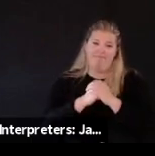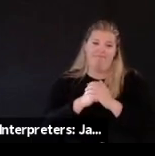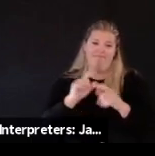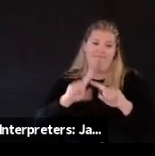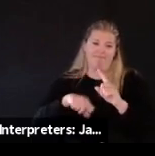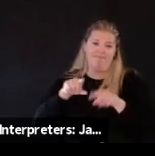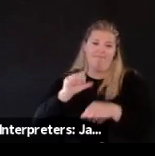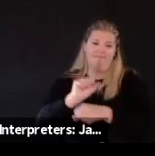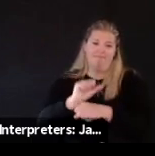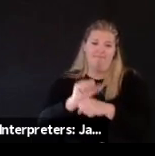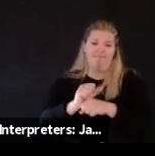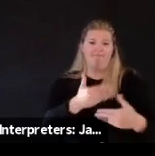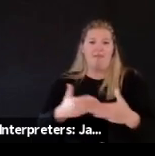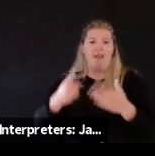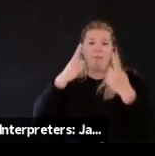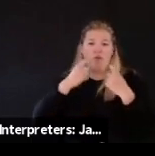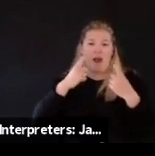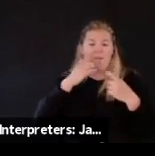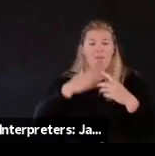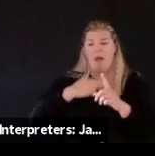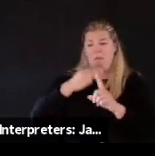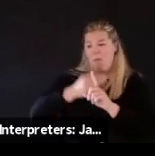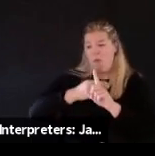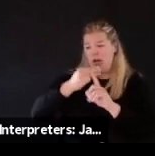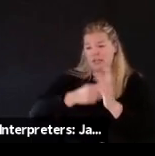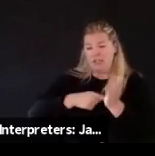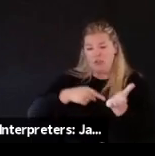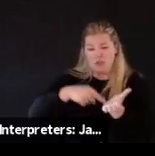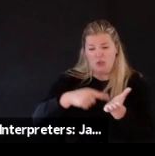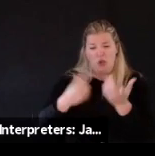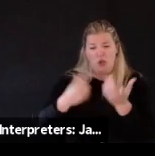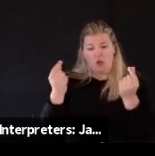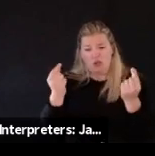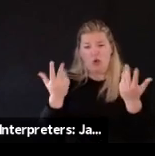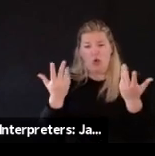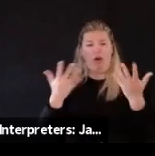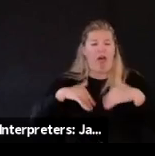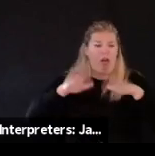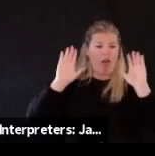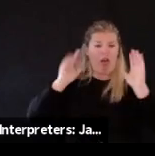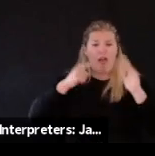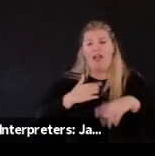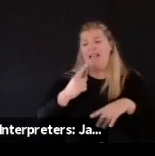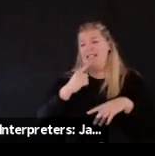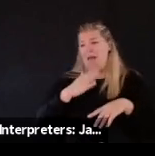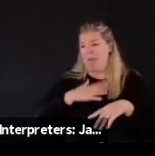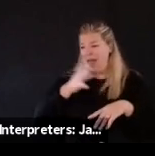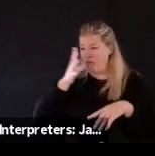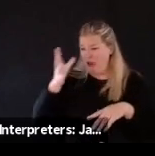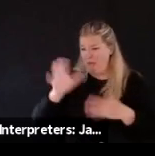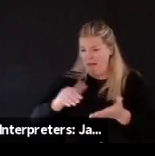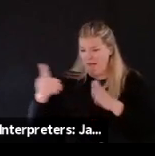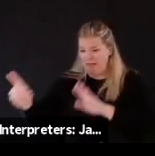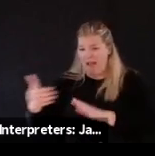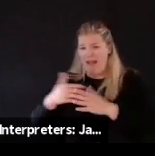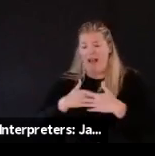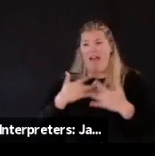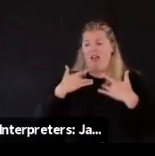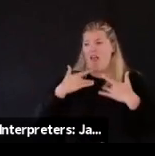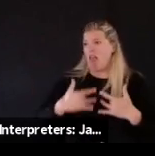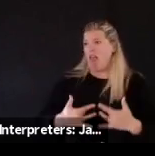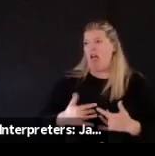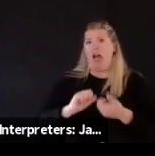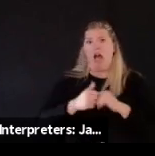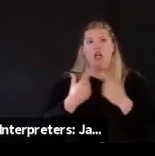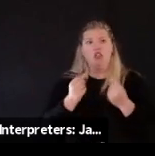baby crying and your mortgage is due. Just got a call from your sister, she said granny is gone. You isolated in your room thinking how to go on.